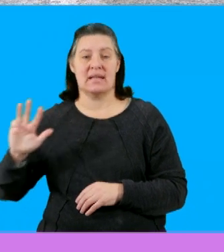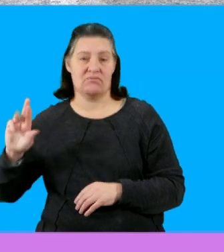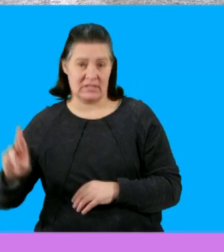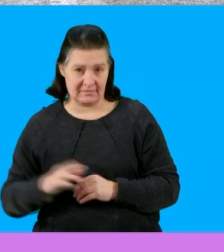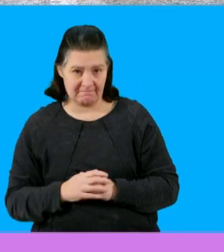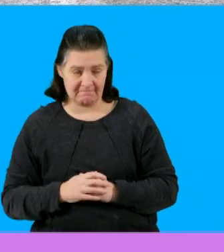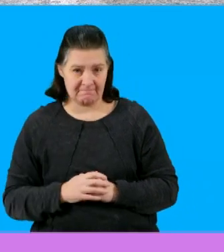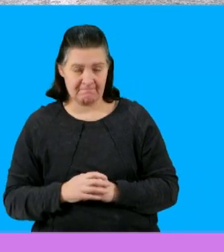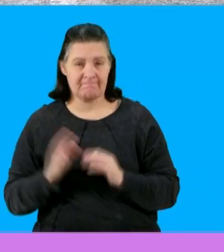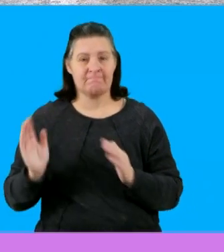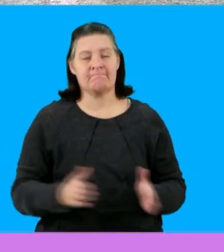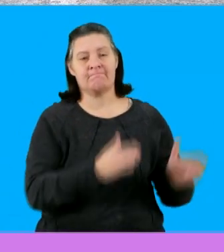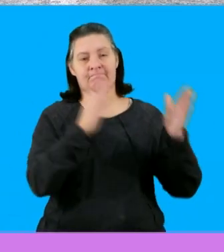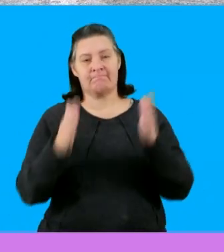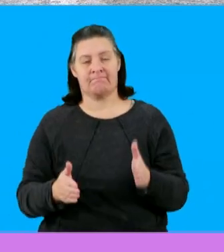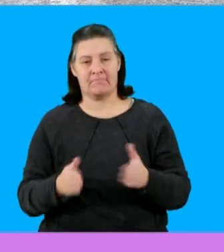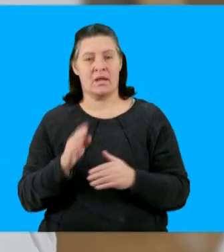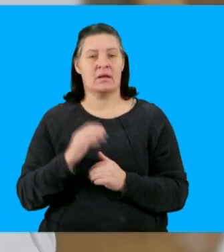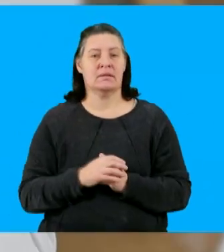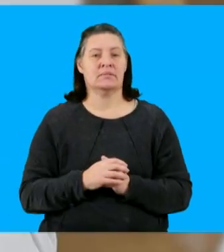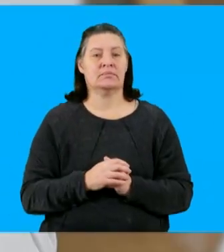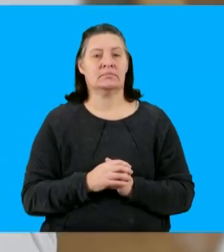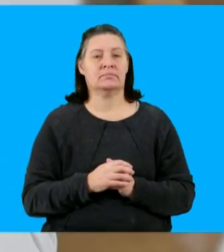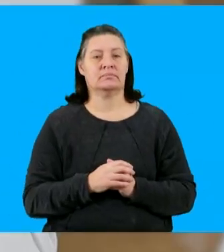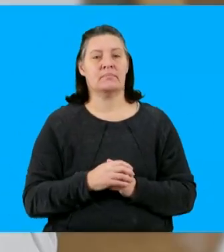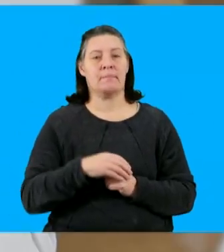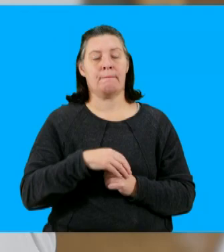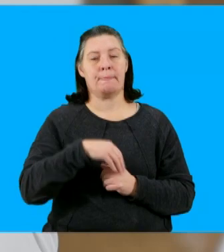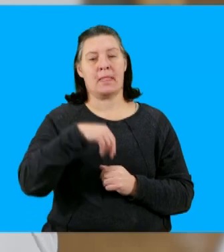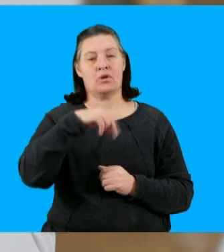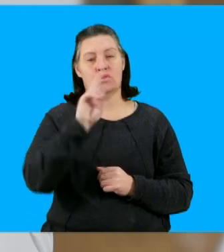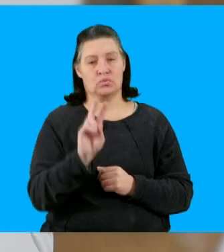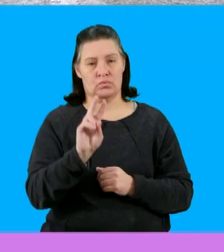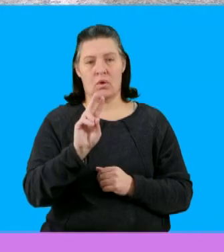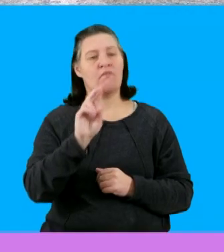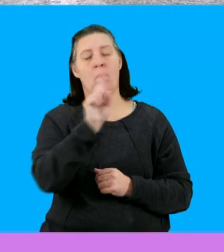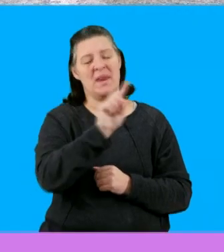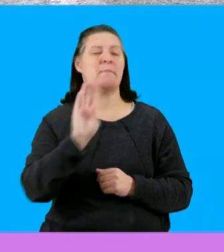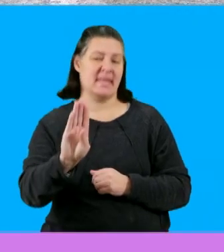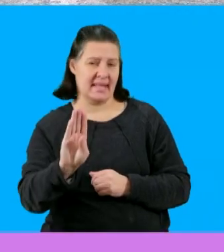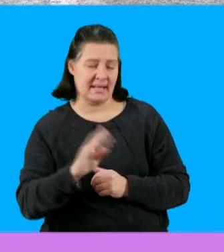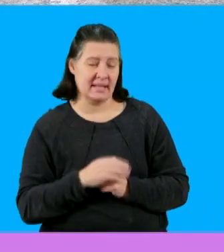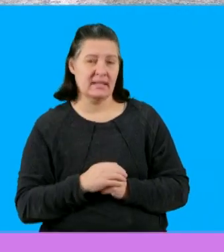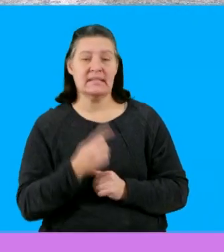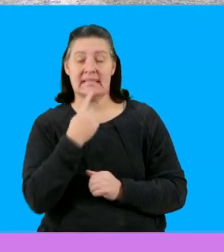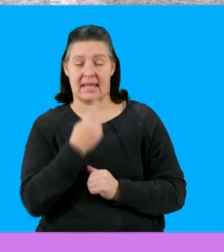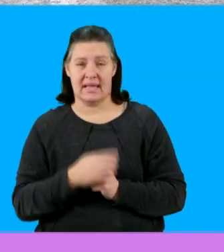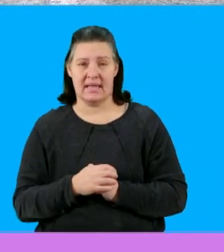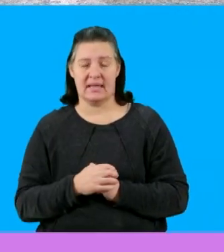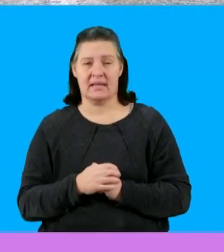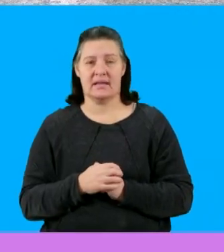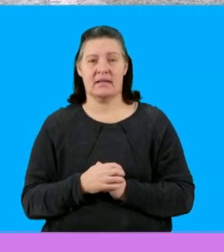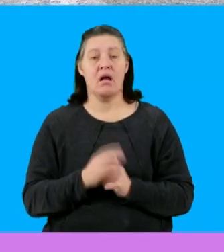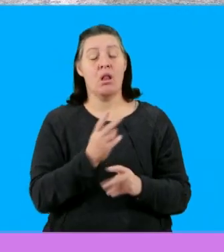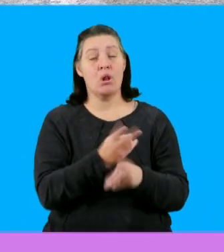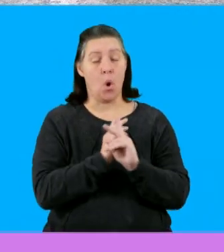4,389 Rand. Okay, let's now move on to our next question. Question number 2, or 1B for that matter. It says,